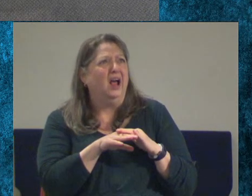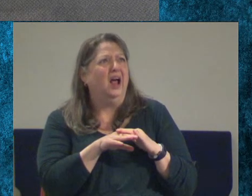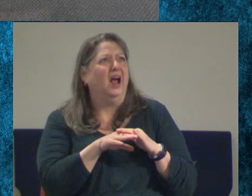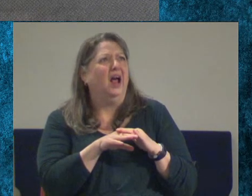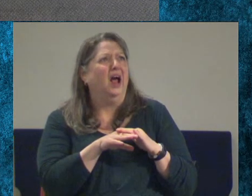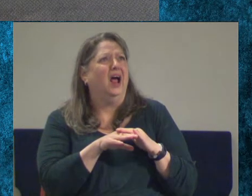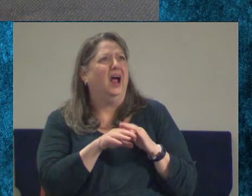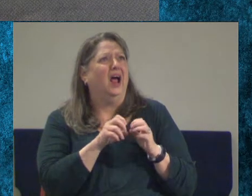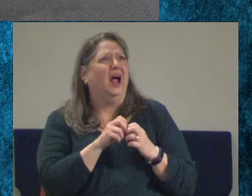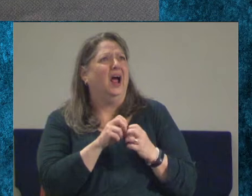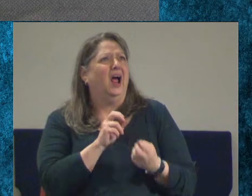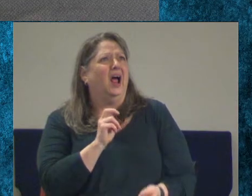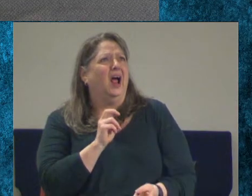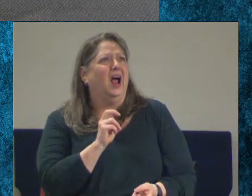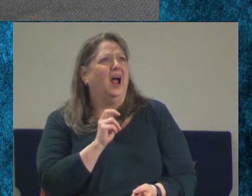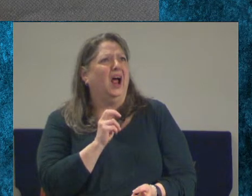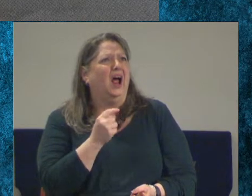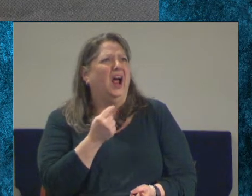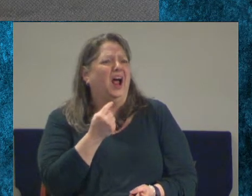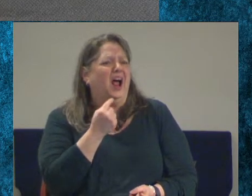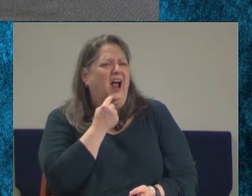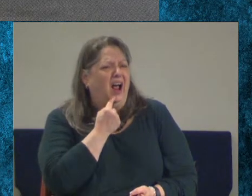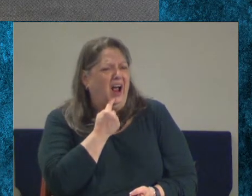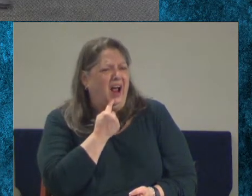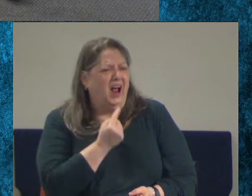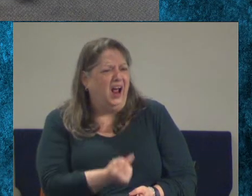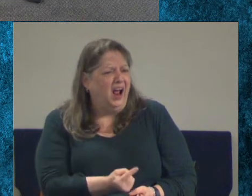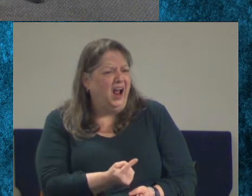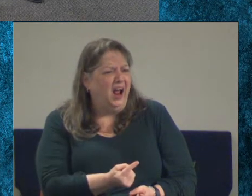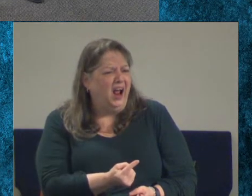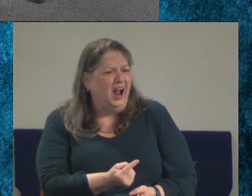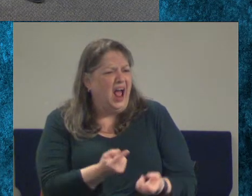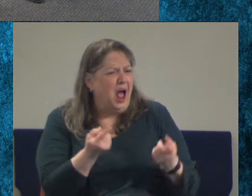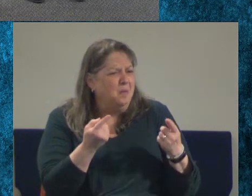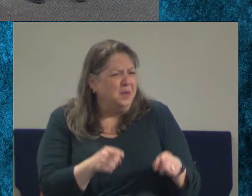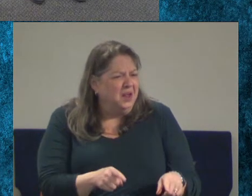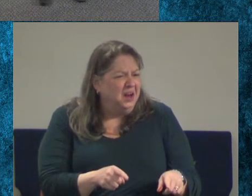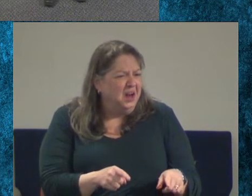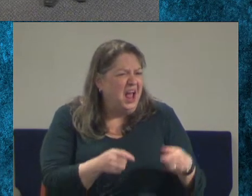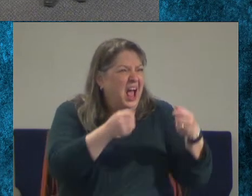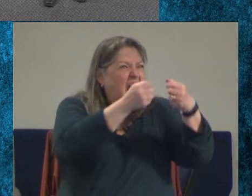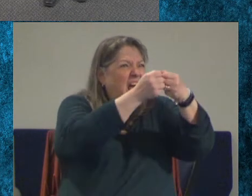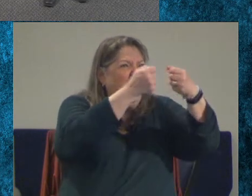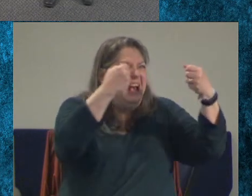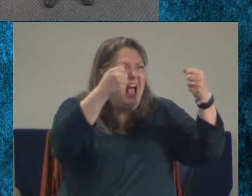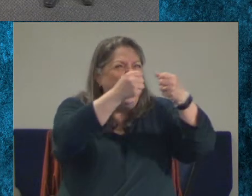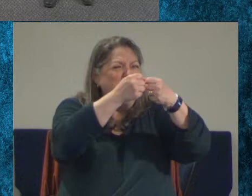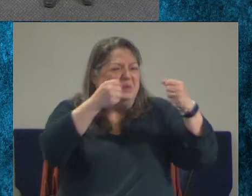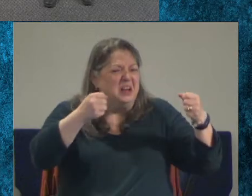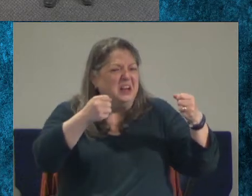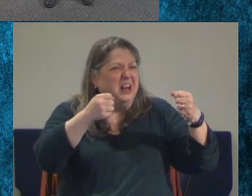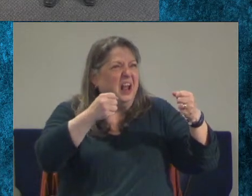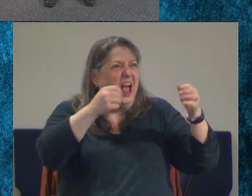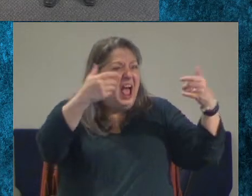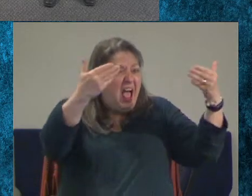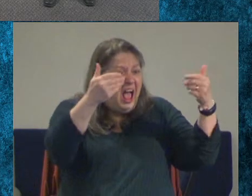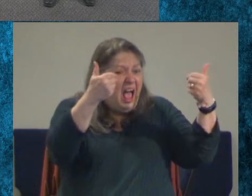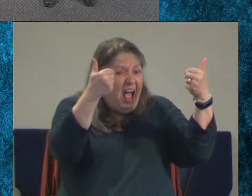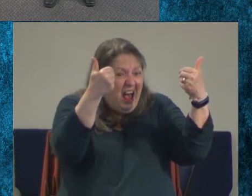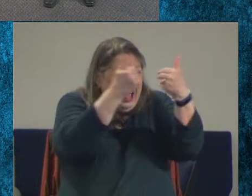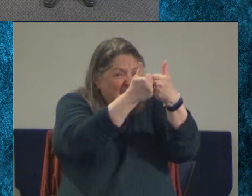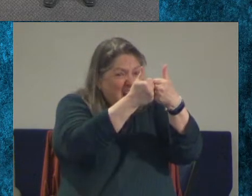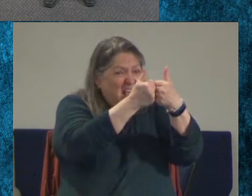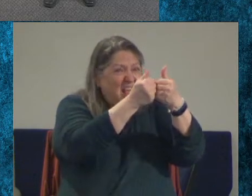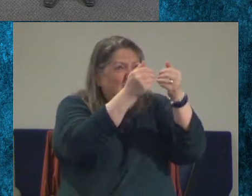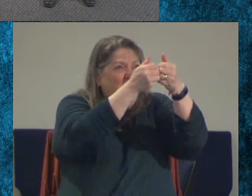immediately dismayed. There was a 6 to 8 inch gap between two of the cabinets.